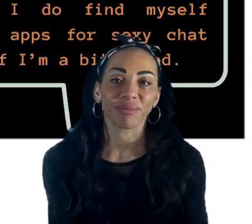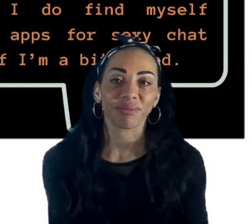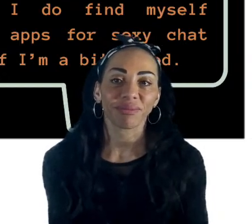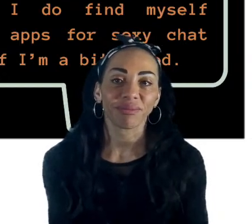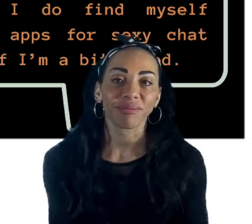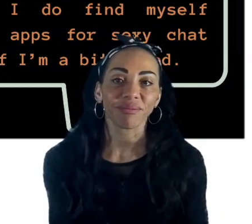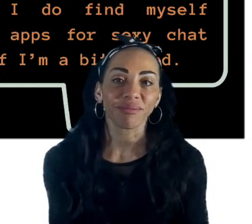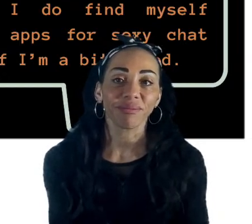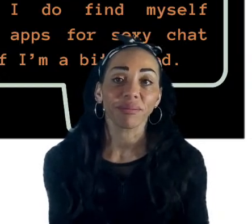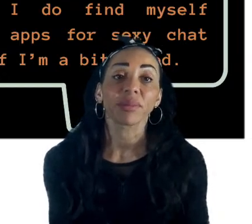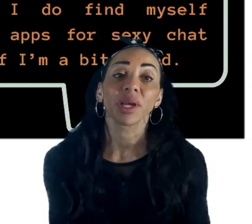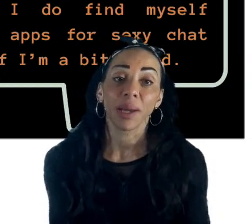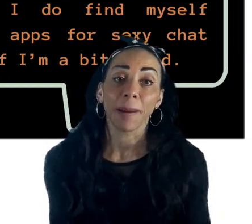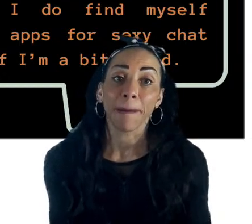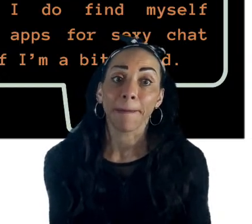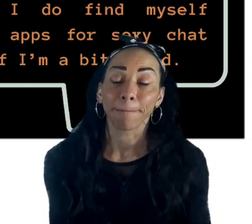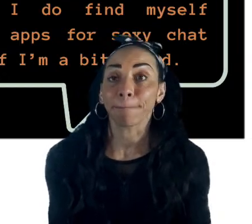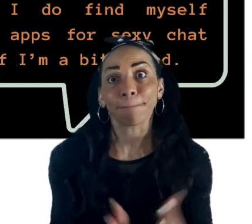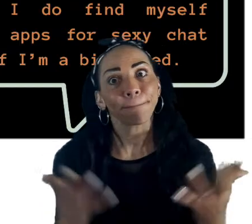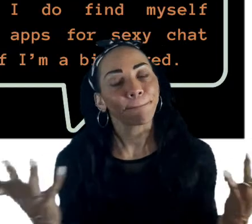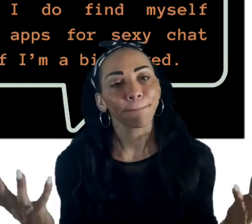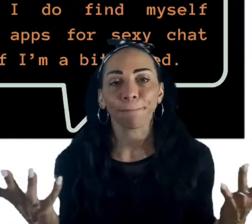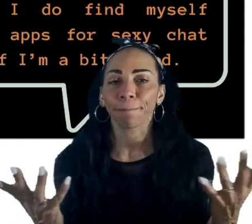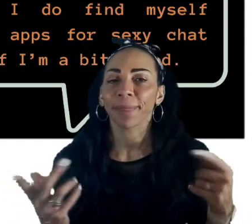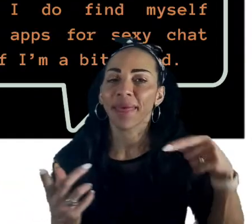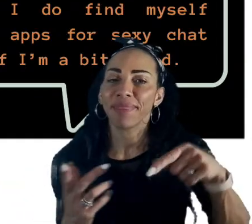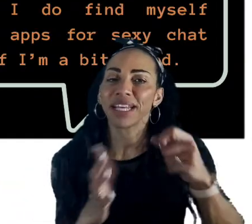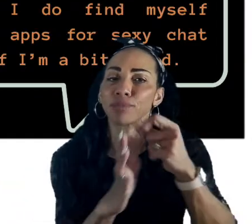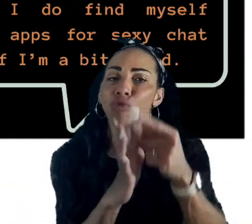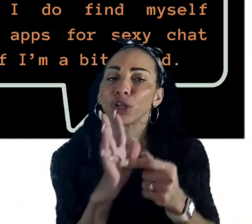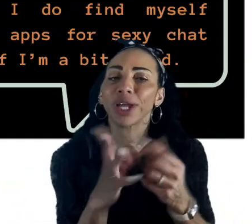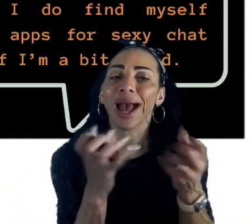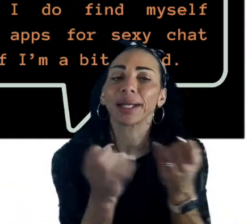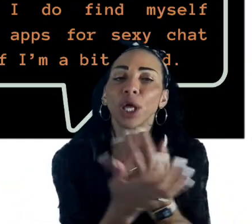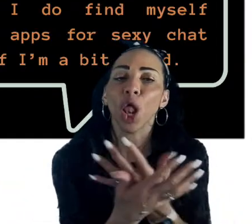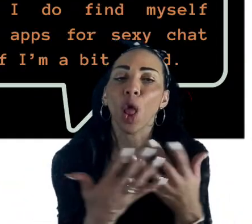yeah, there's lots of questions within this project around